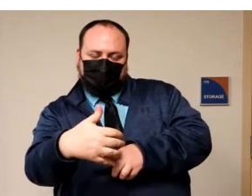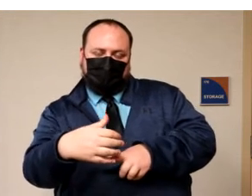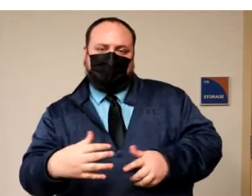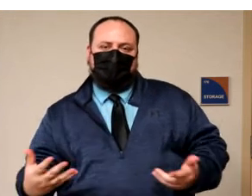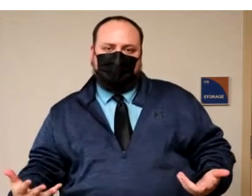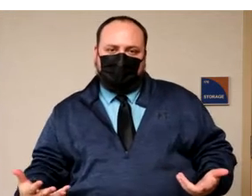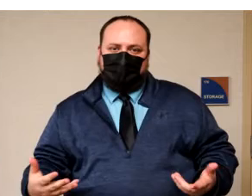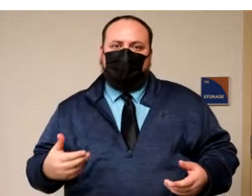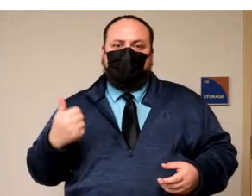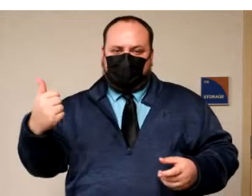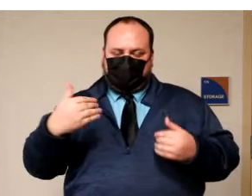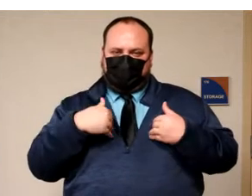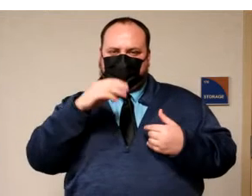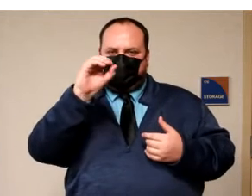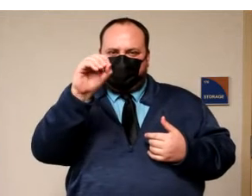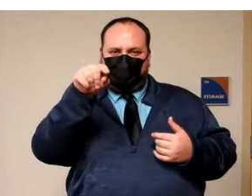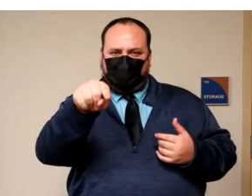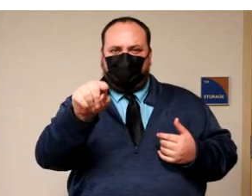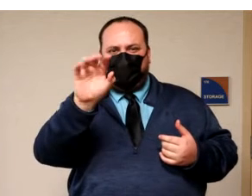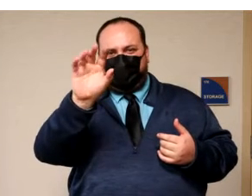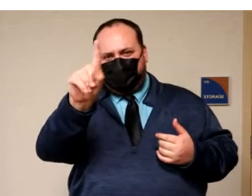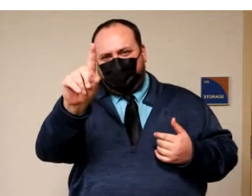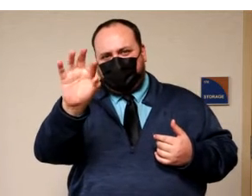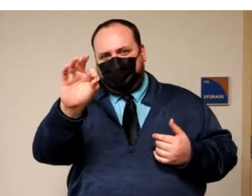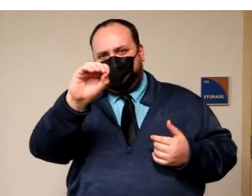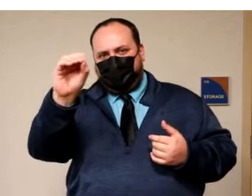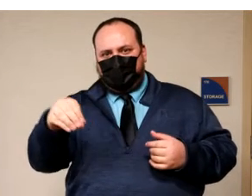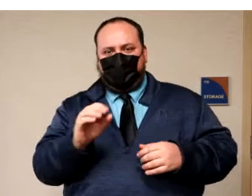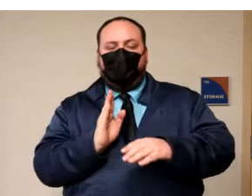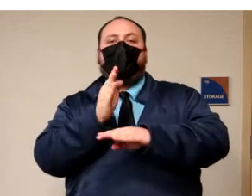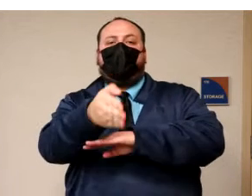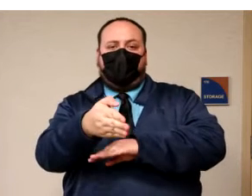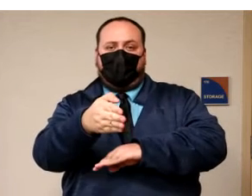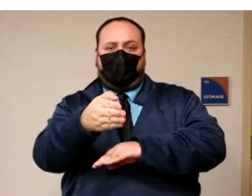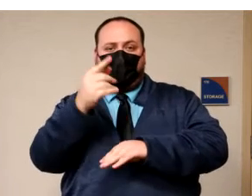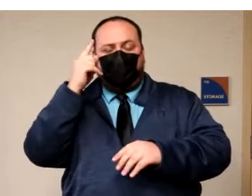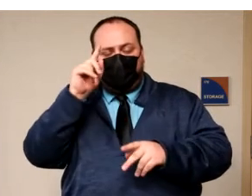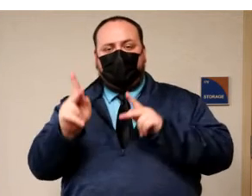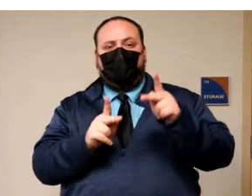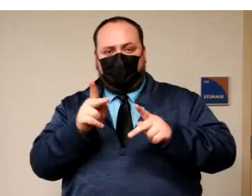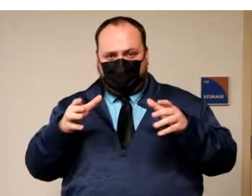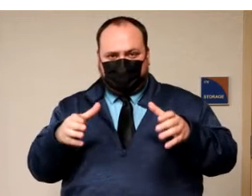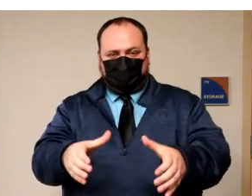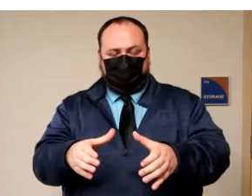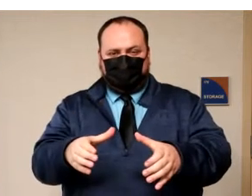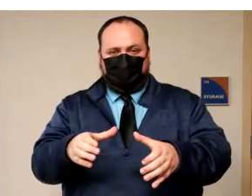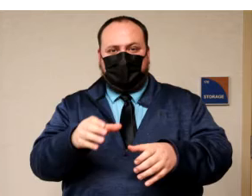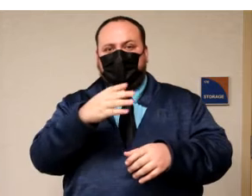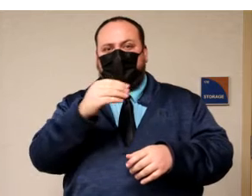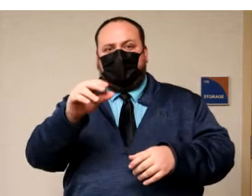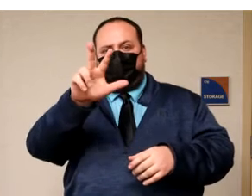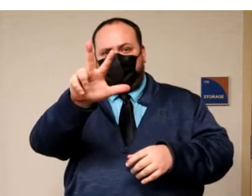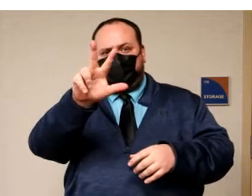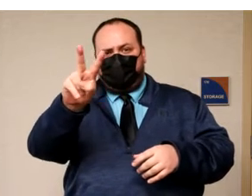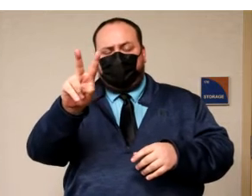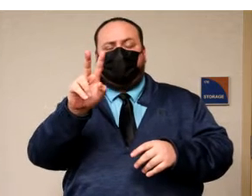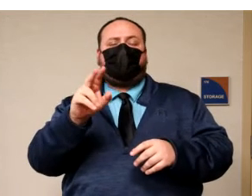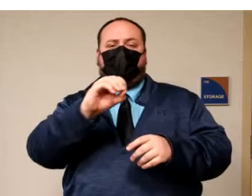It is 0.19% over for population deviation and 32%